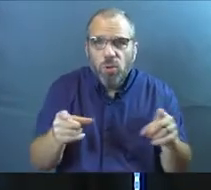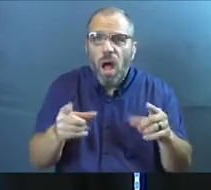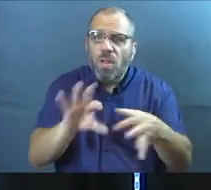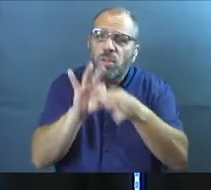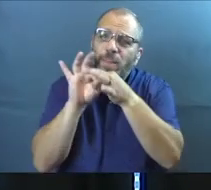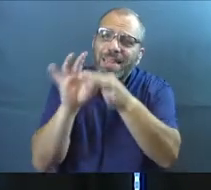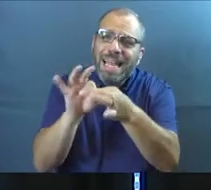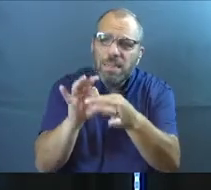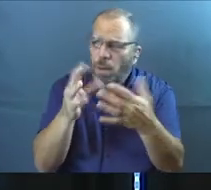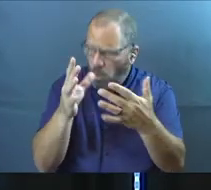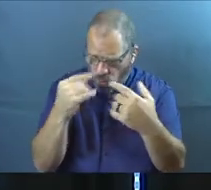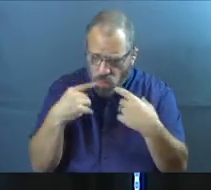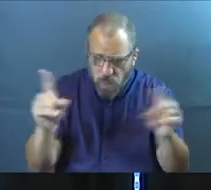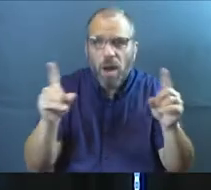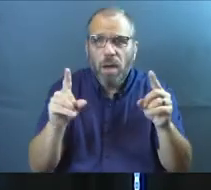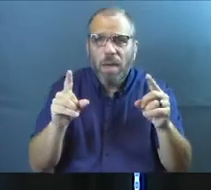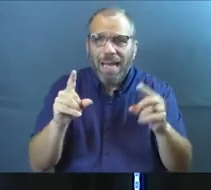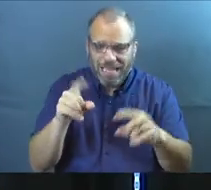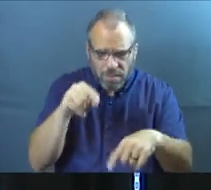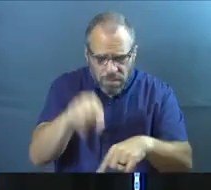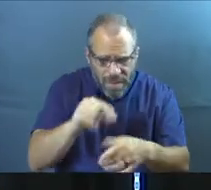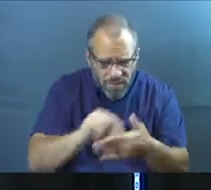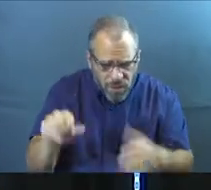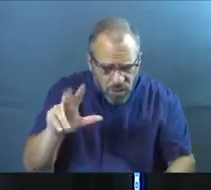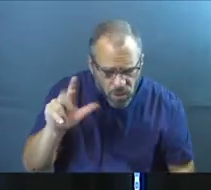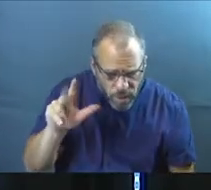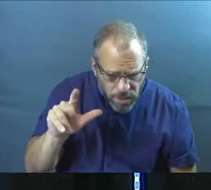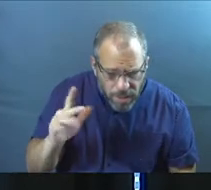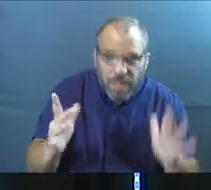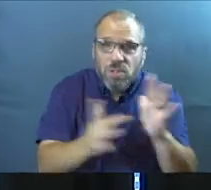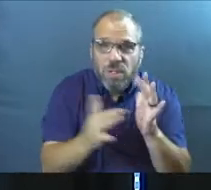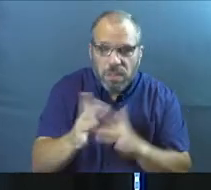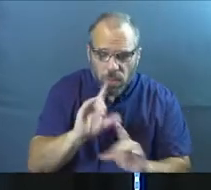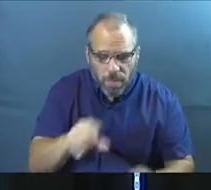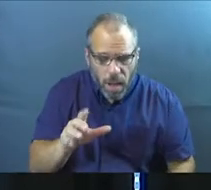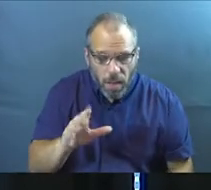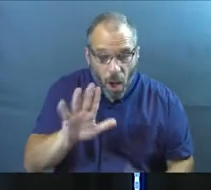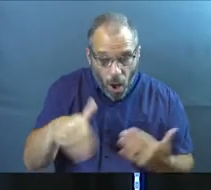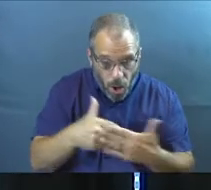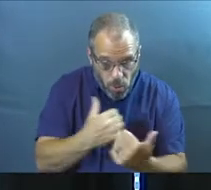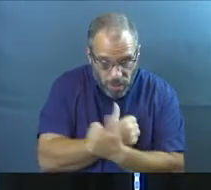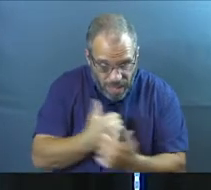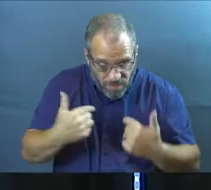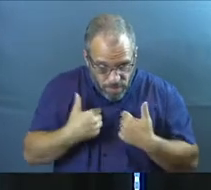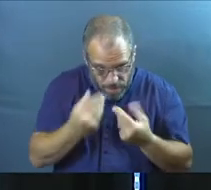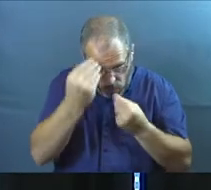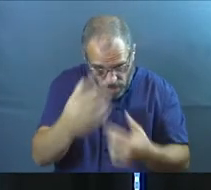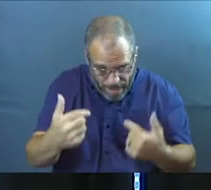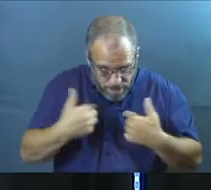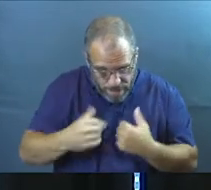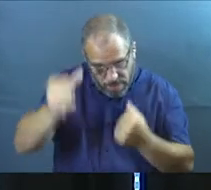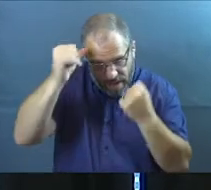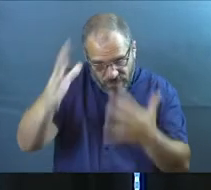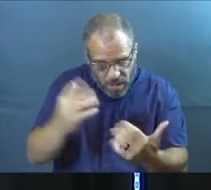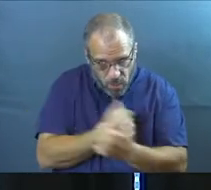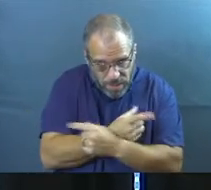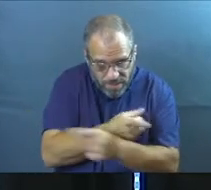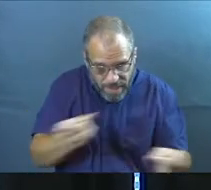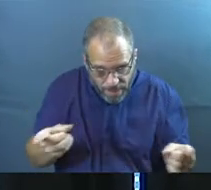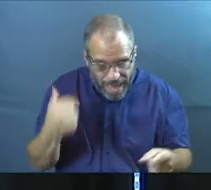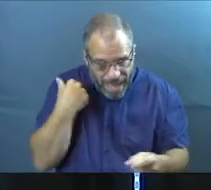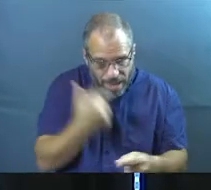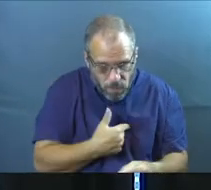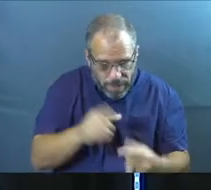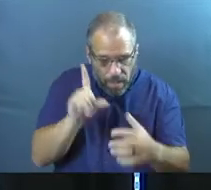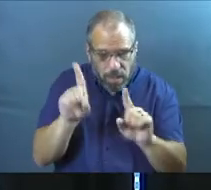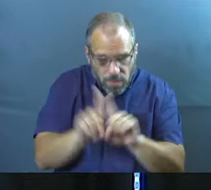The relationship is going to work. He keeps talking in verse 23. Jesus replied, all who love me will do what I say. My Father will love them, and